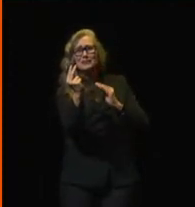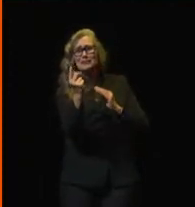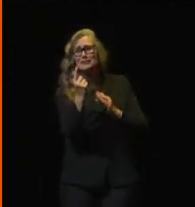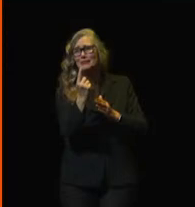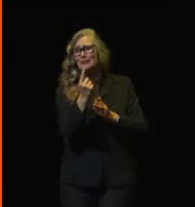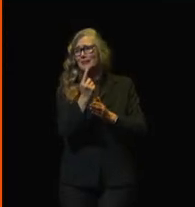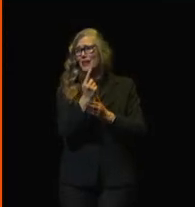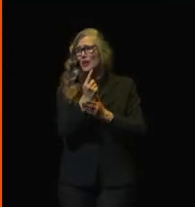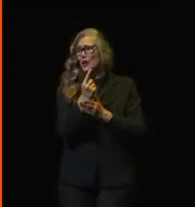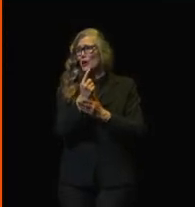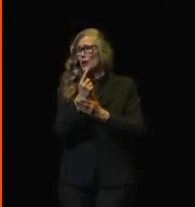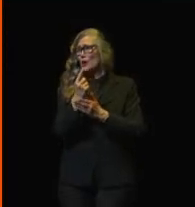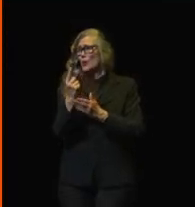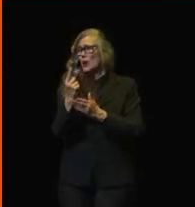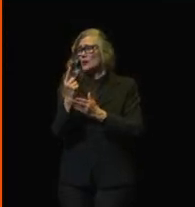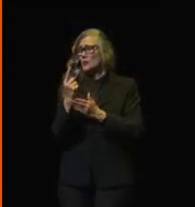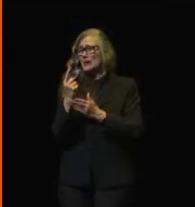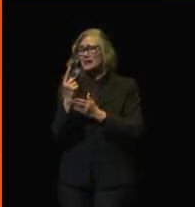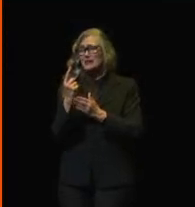of course, was diagnosed.